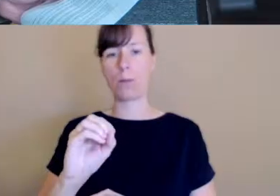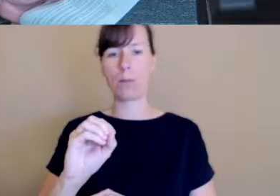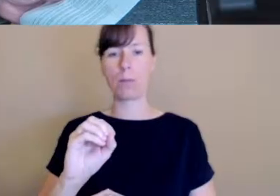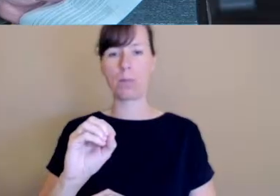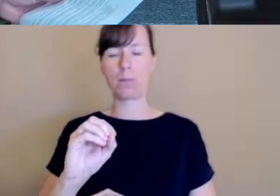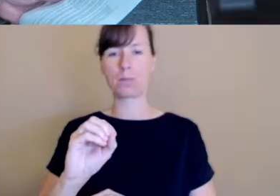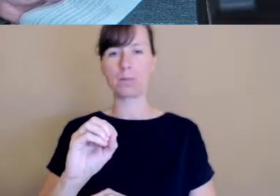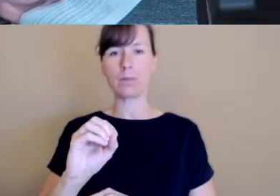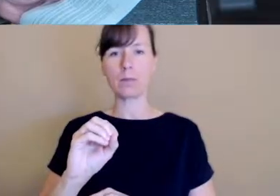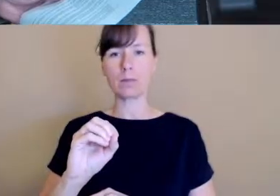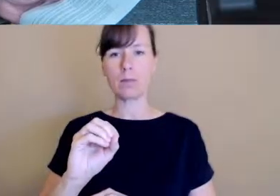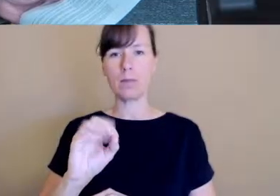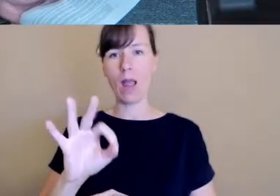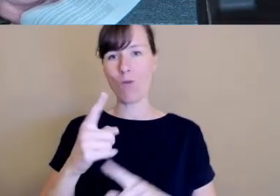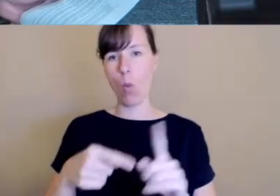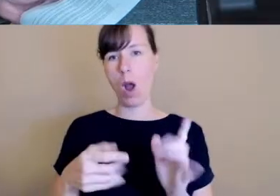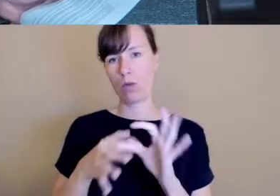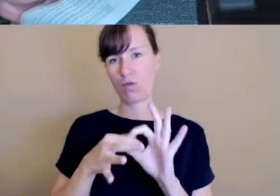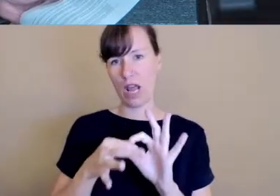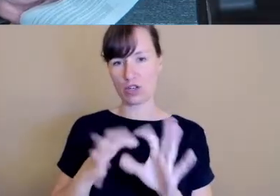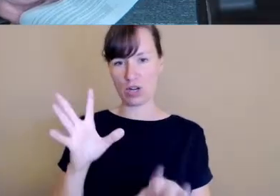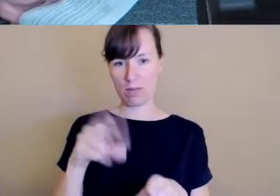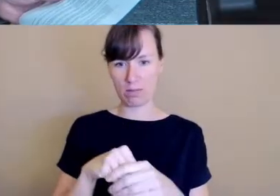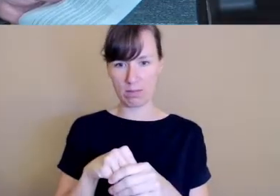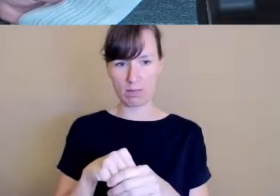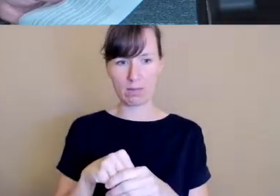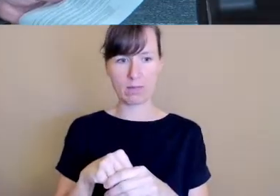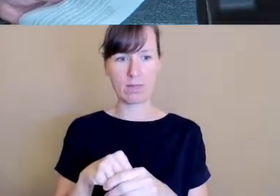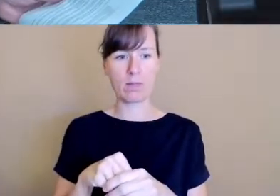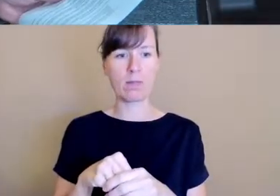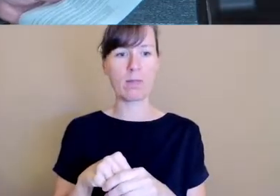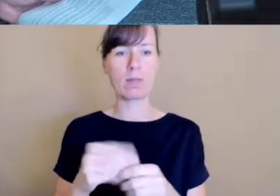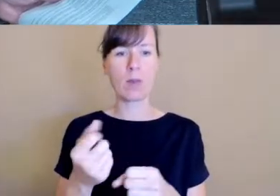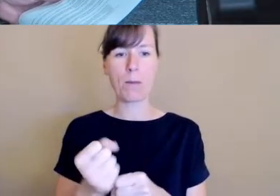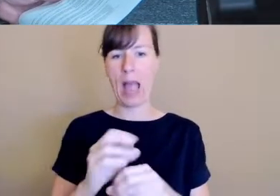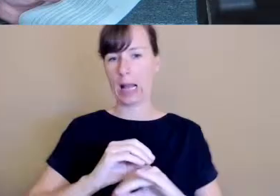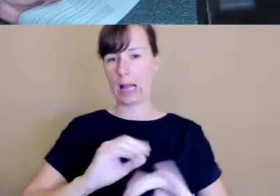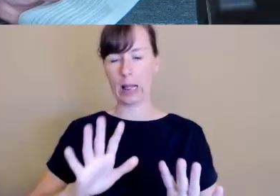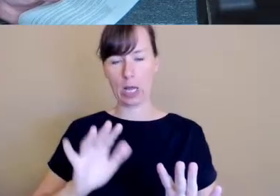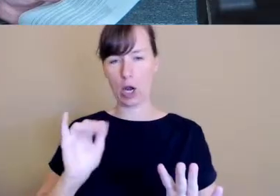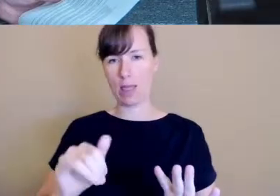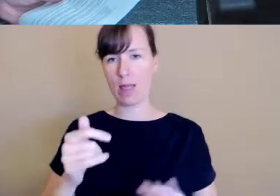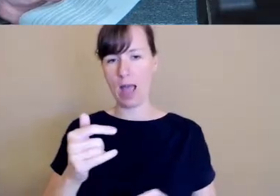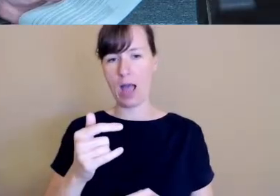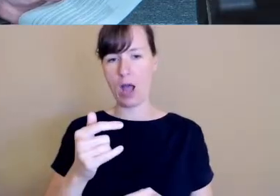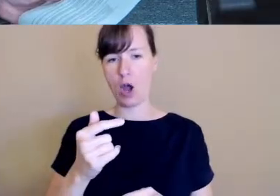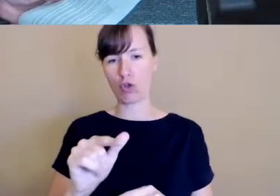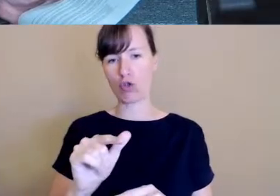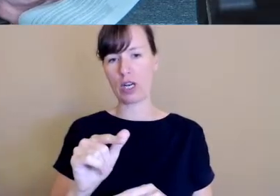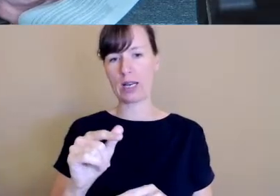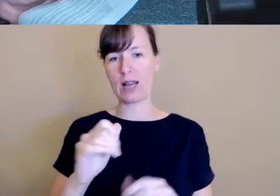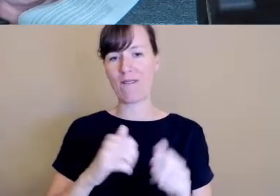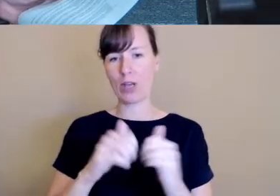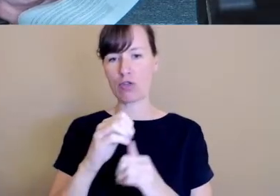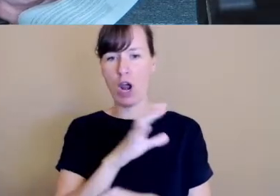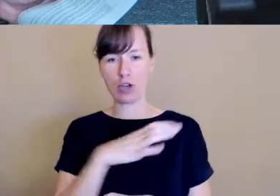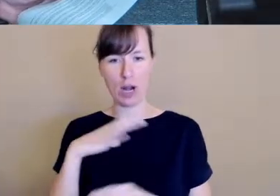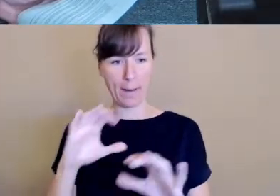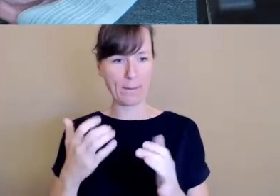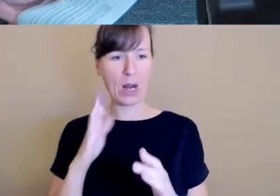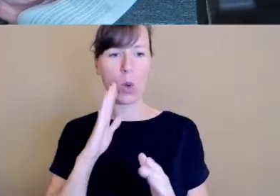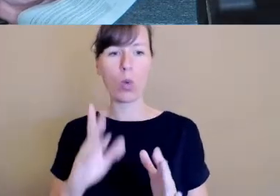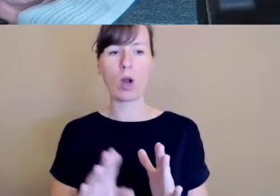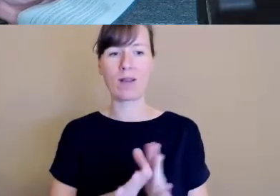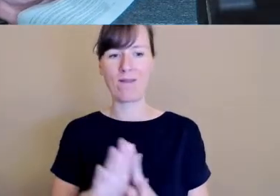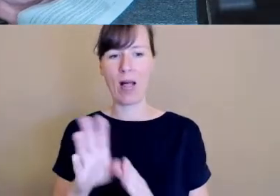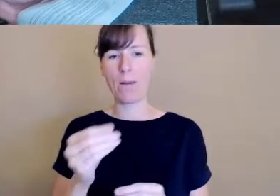Infrastructure Committee, would develop and submit recommendations to the mayor and council, but that final decisions were